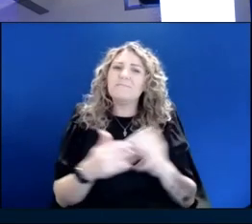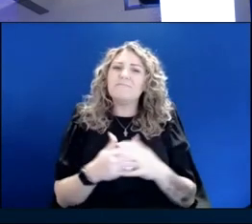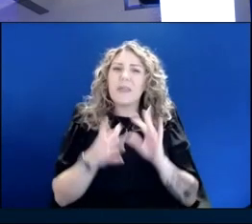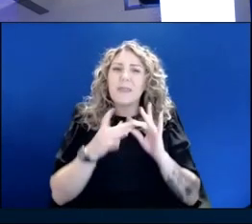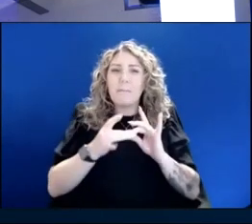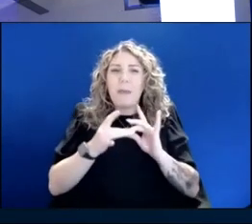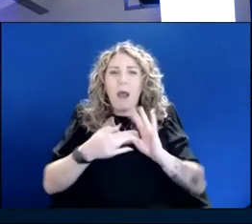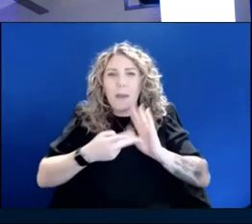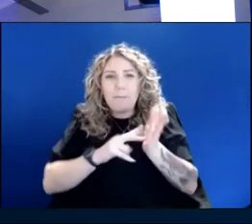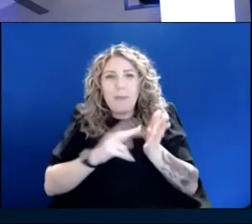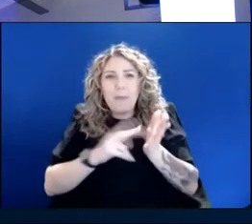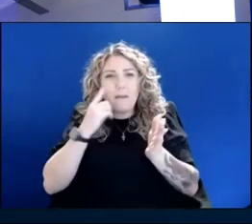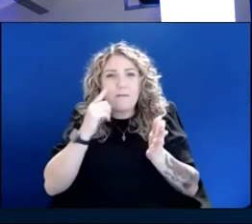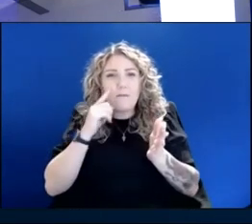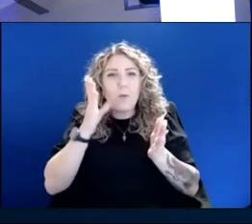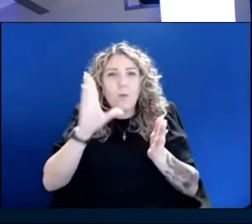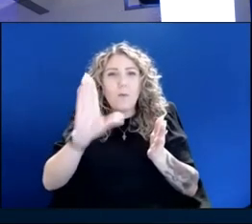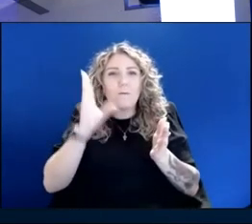future?